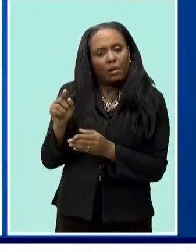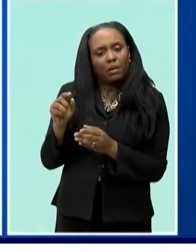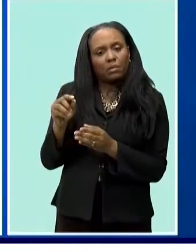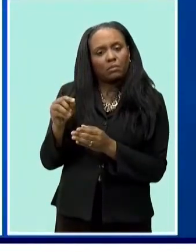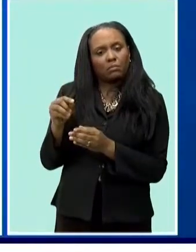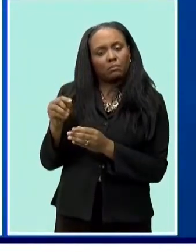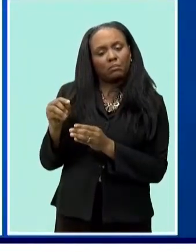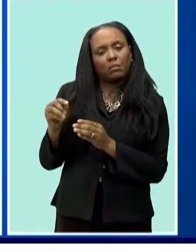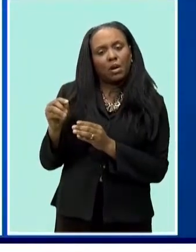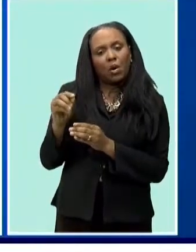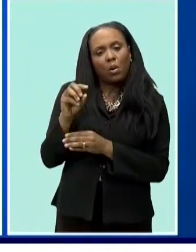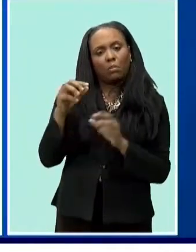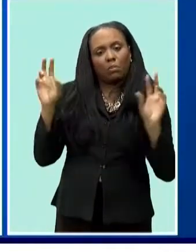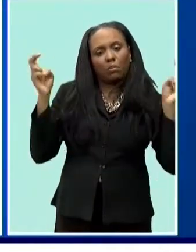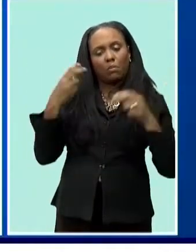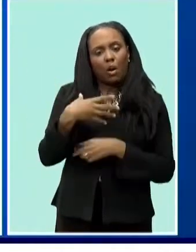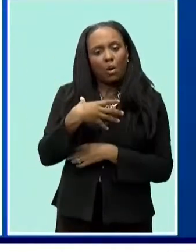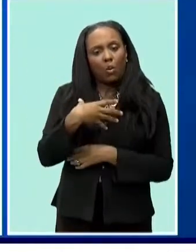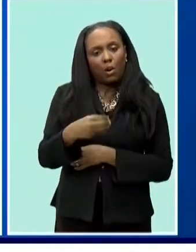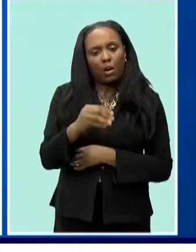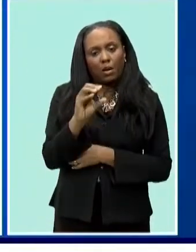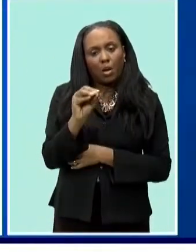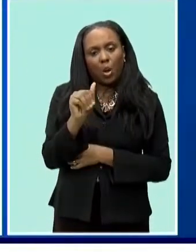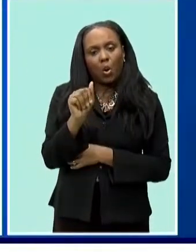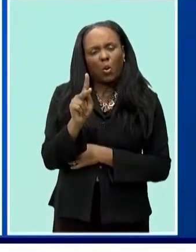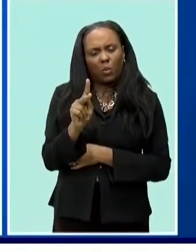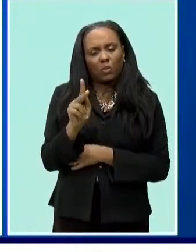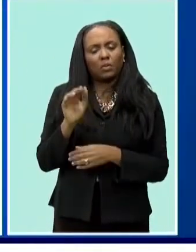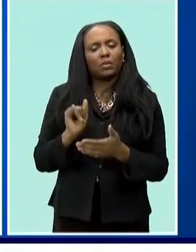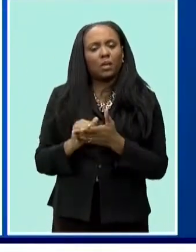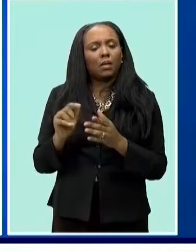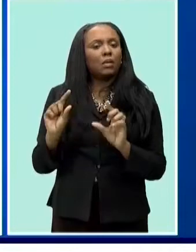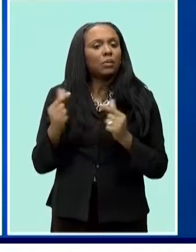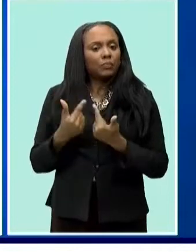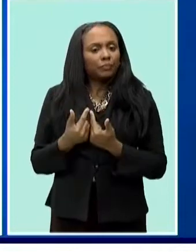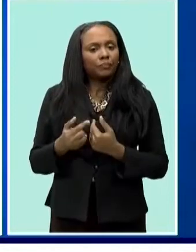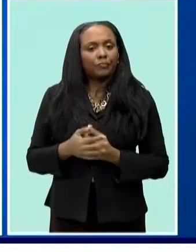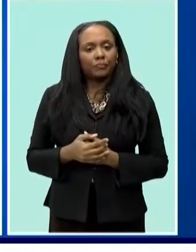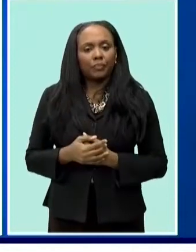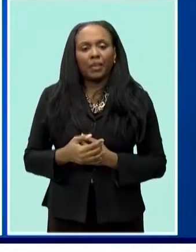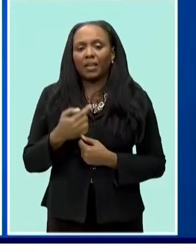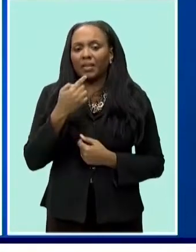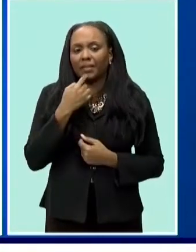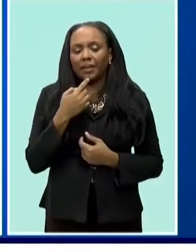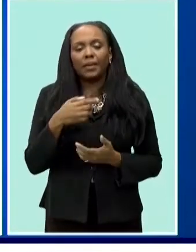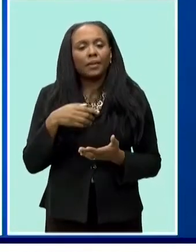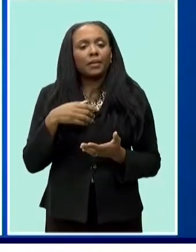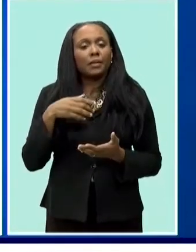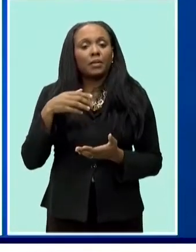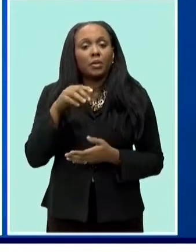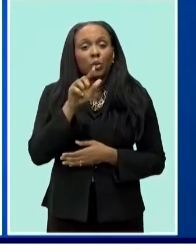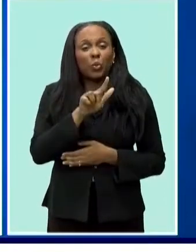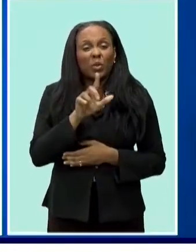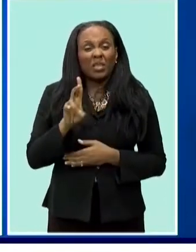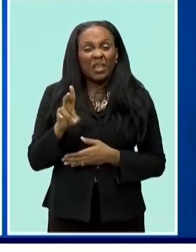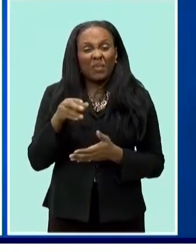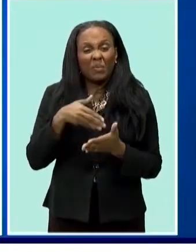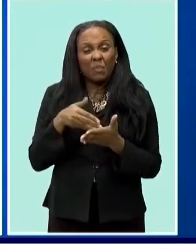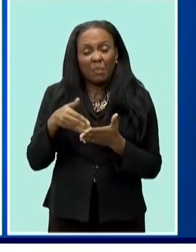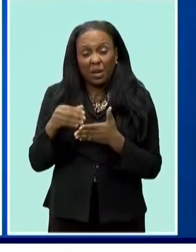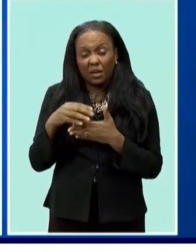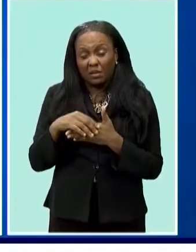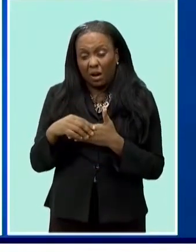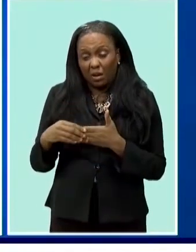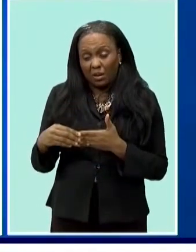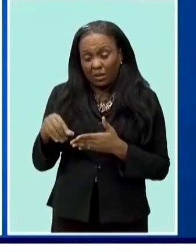been circulating heavily on social media over the past 2 days, referencing the $27 million being paid to the company